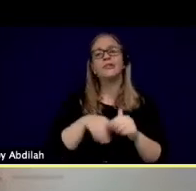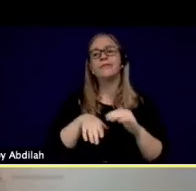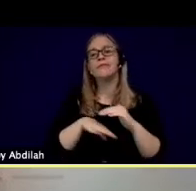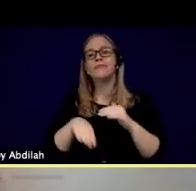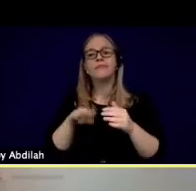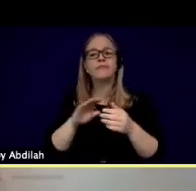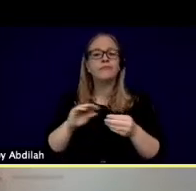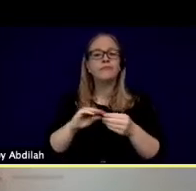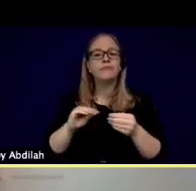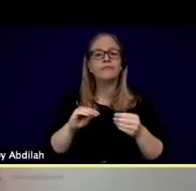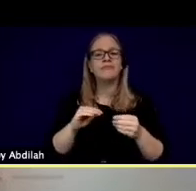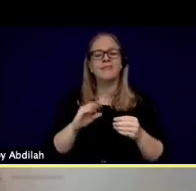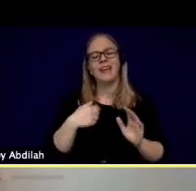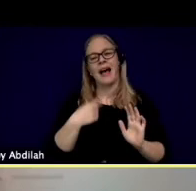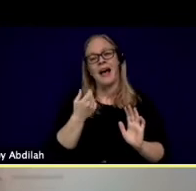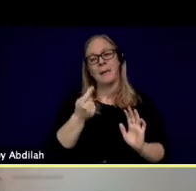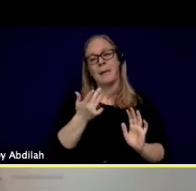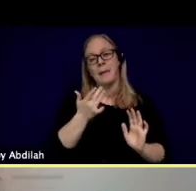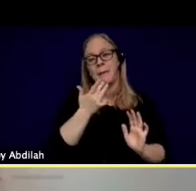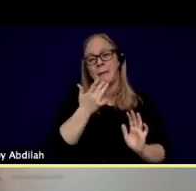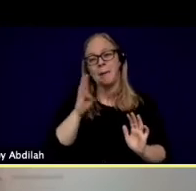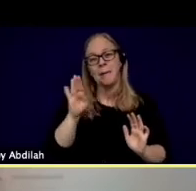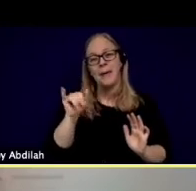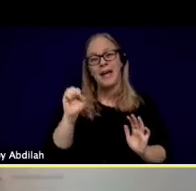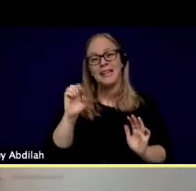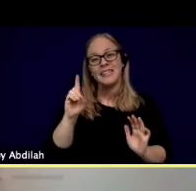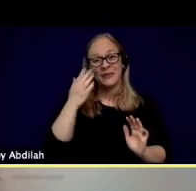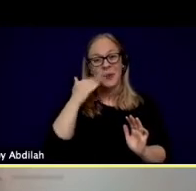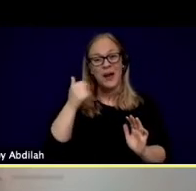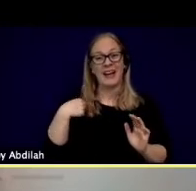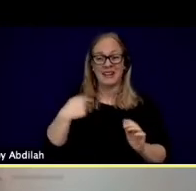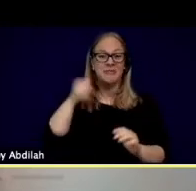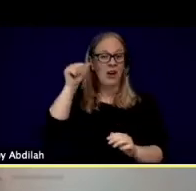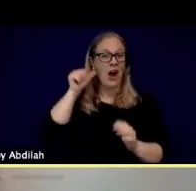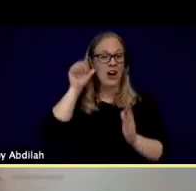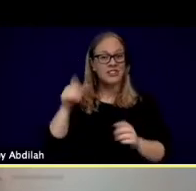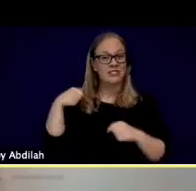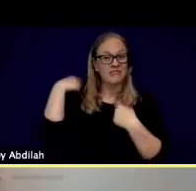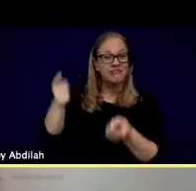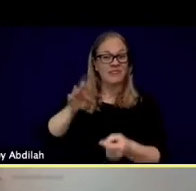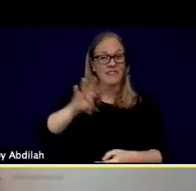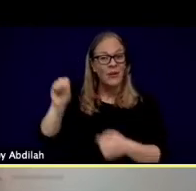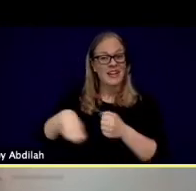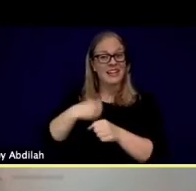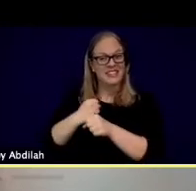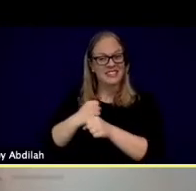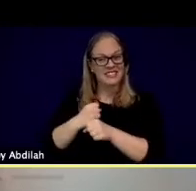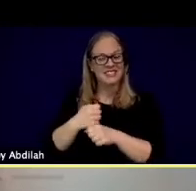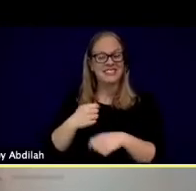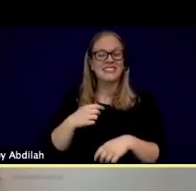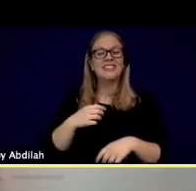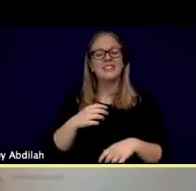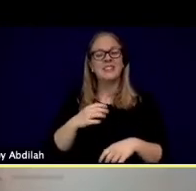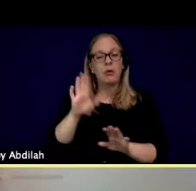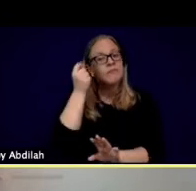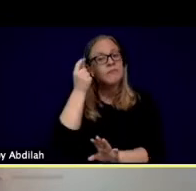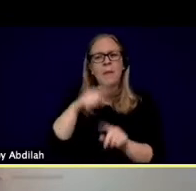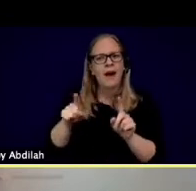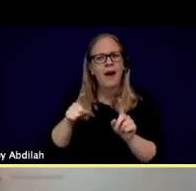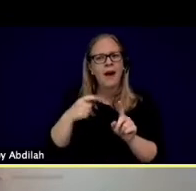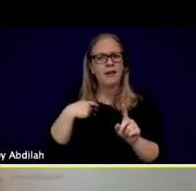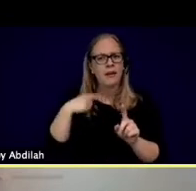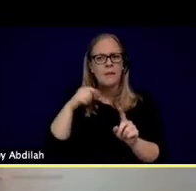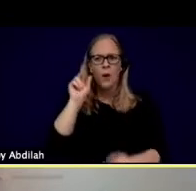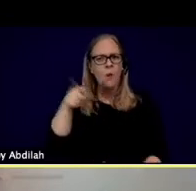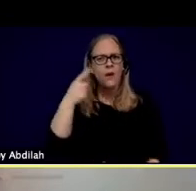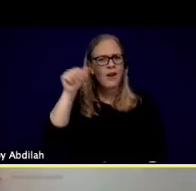an audiologist for over 40 years, but I feel not only am I an audiologist, I'm also hard of